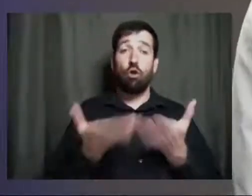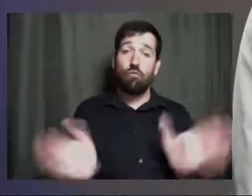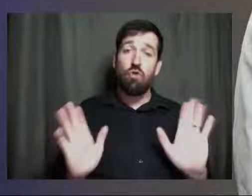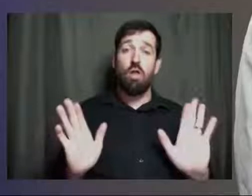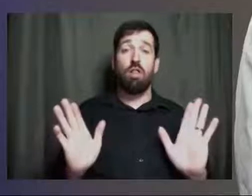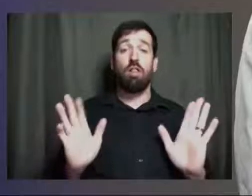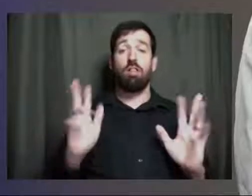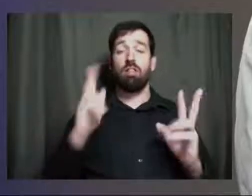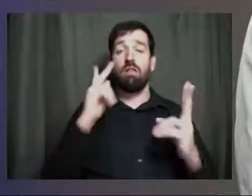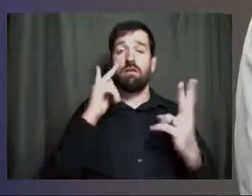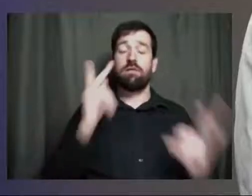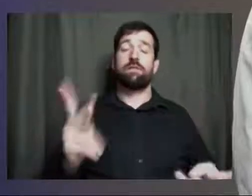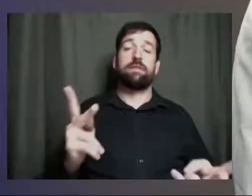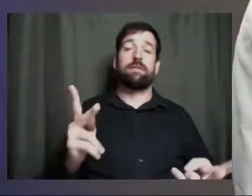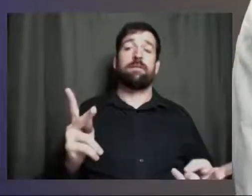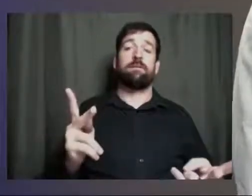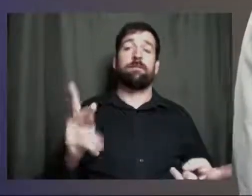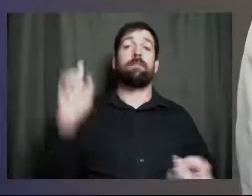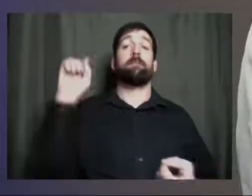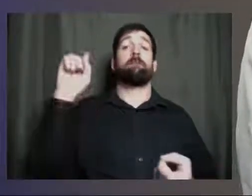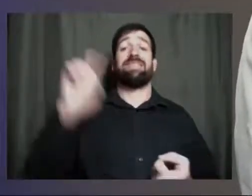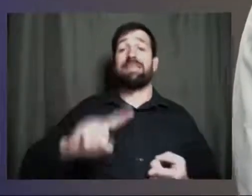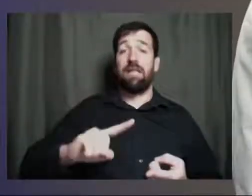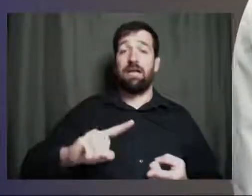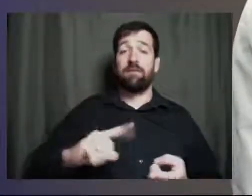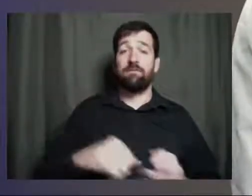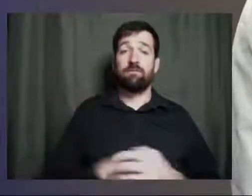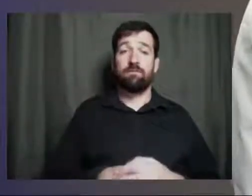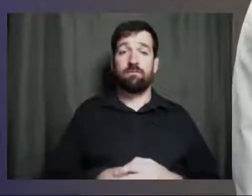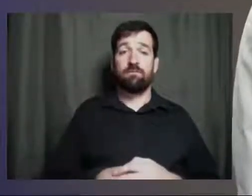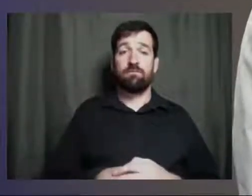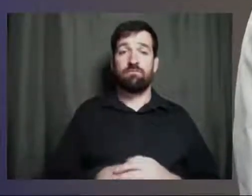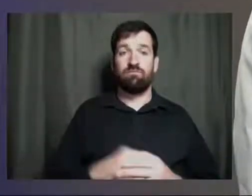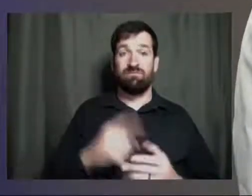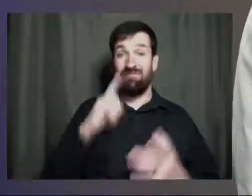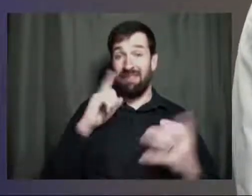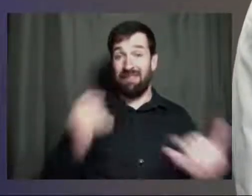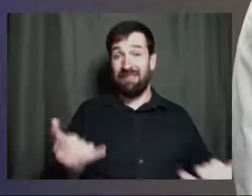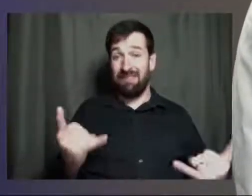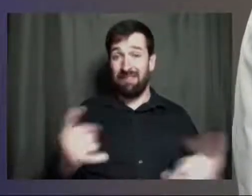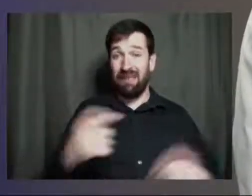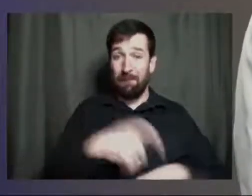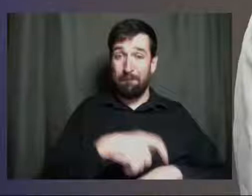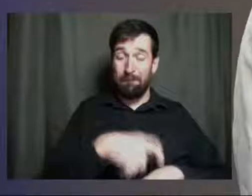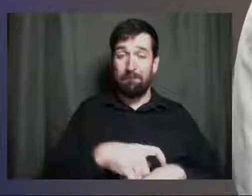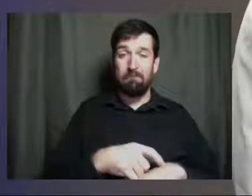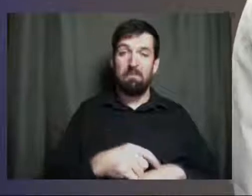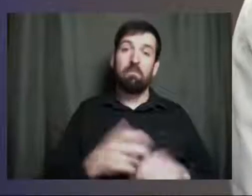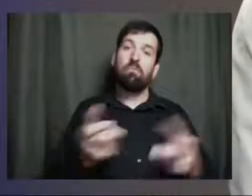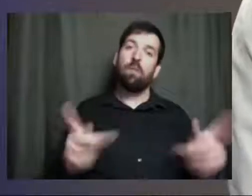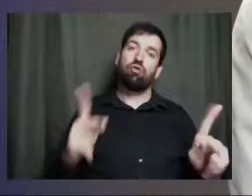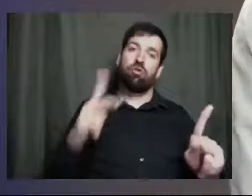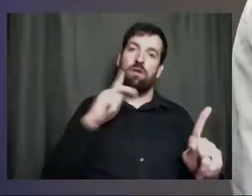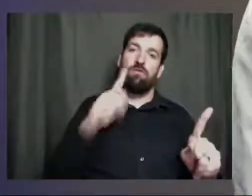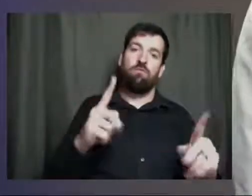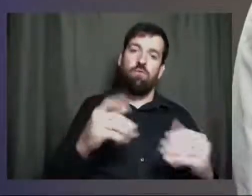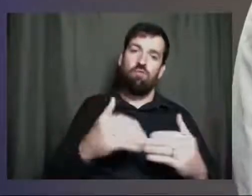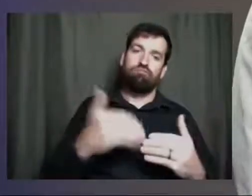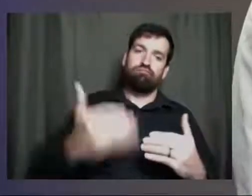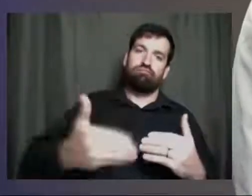a decline. And I think at this point it's an opportunity for us to stay ahead of it and continue to keep